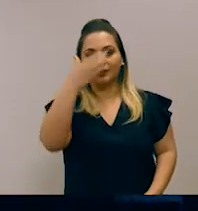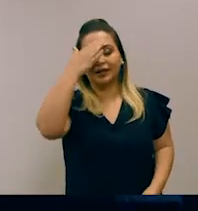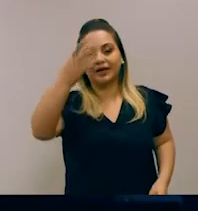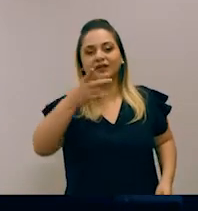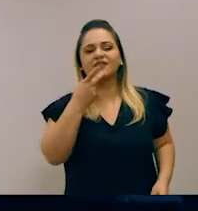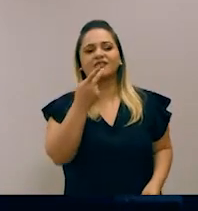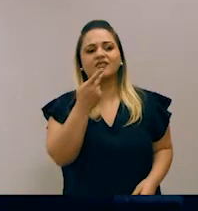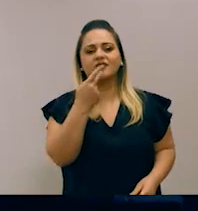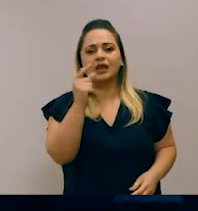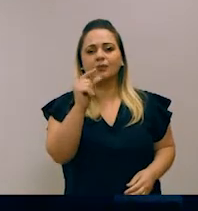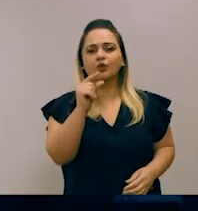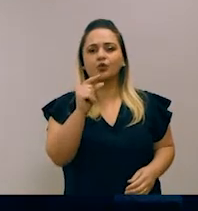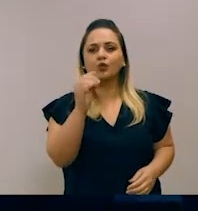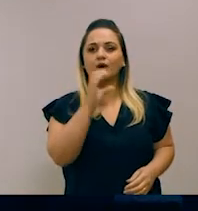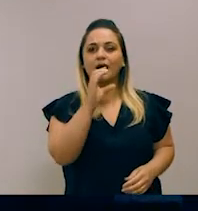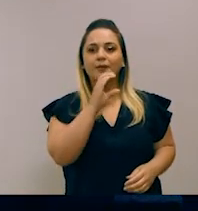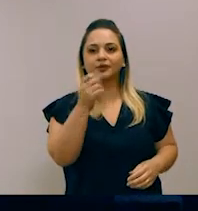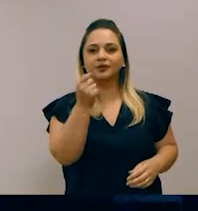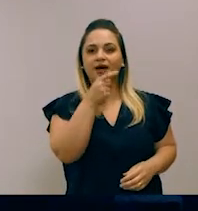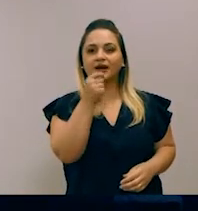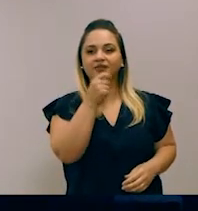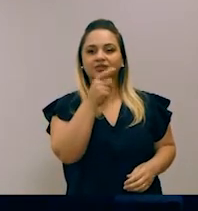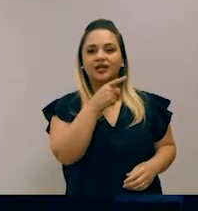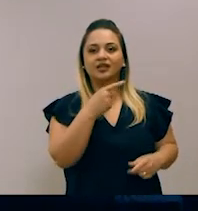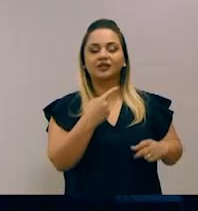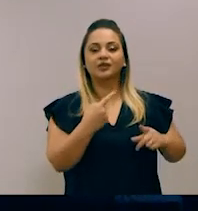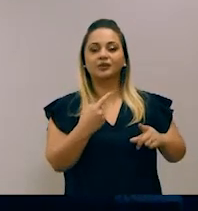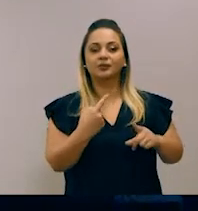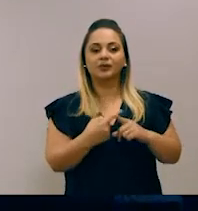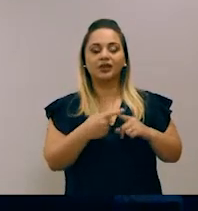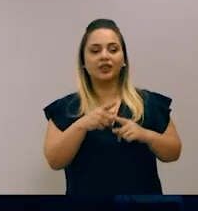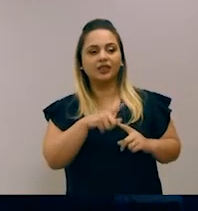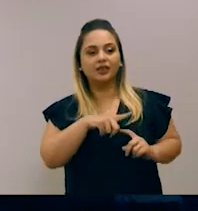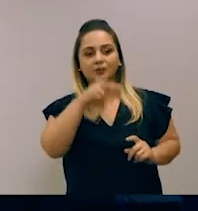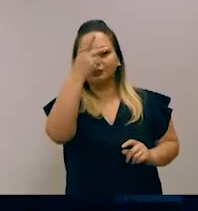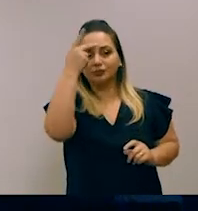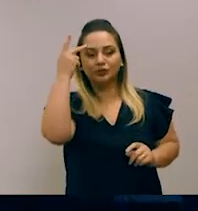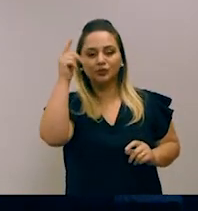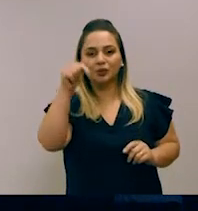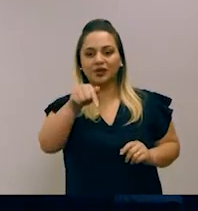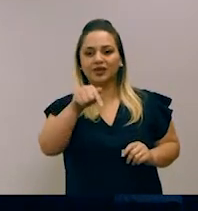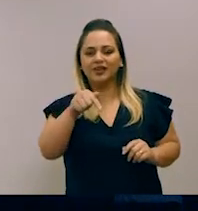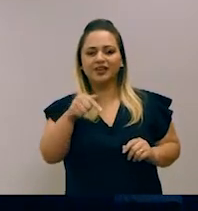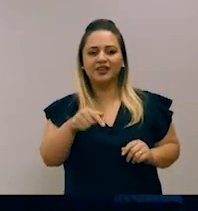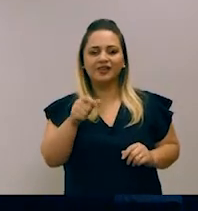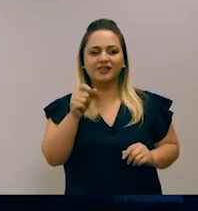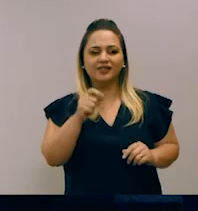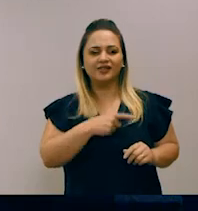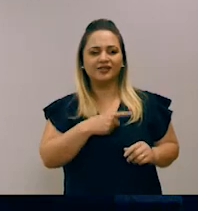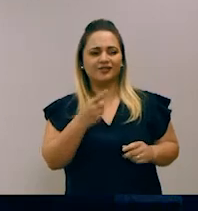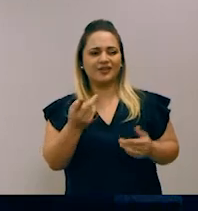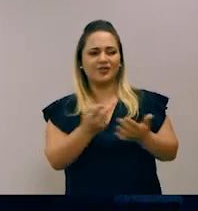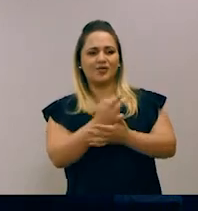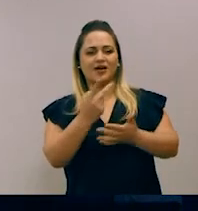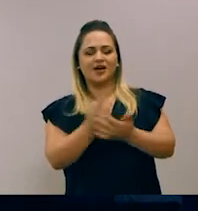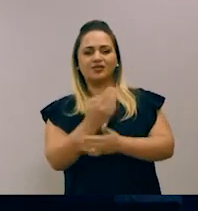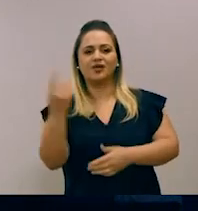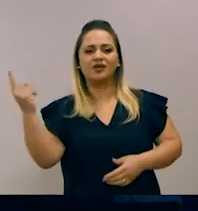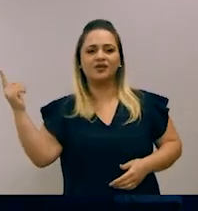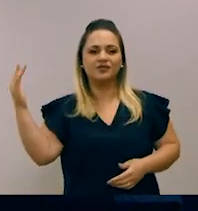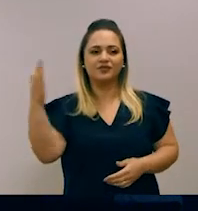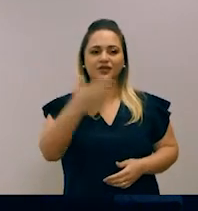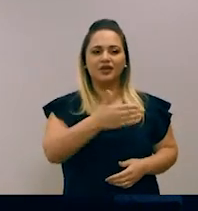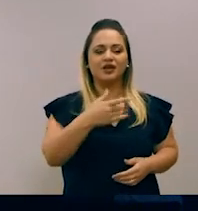I have a short announcement to make, and it's a little funny too. Here there are some people that are by mistake. They went to